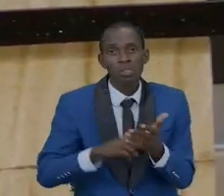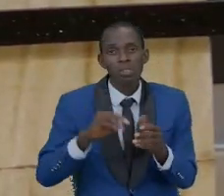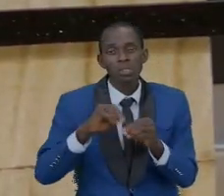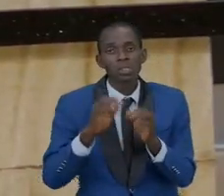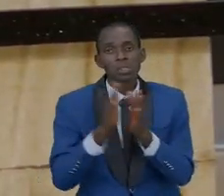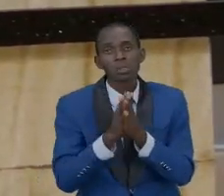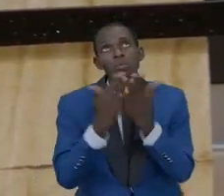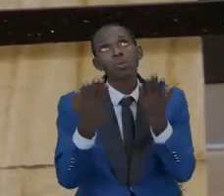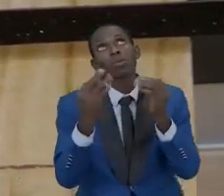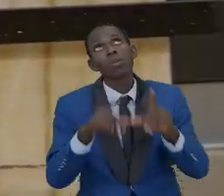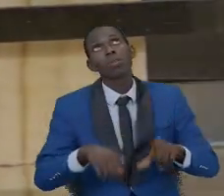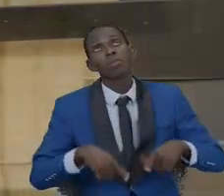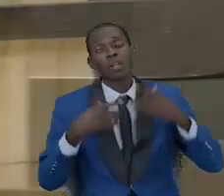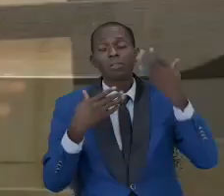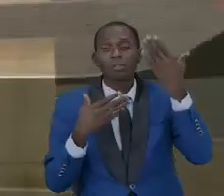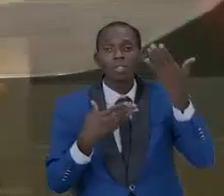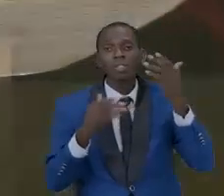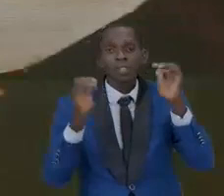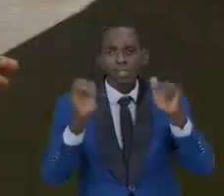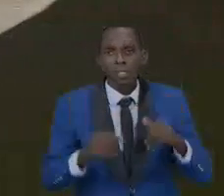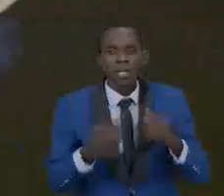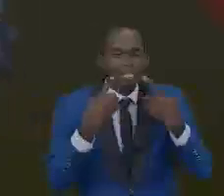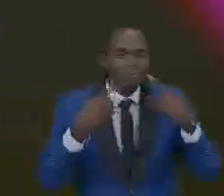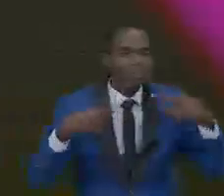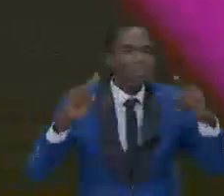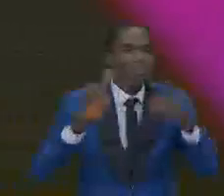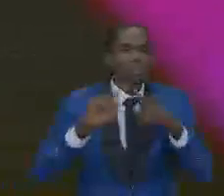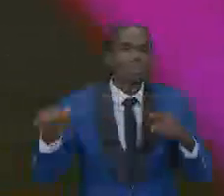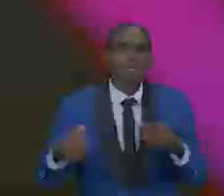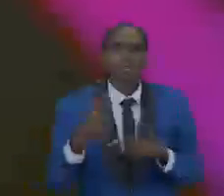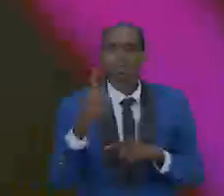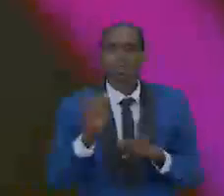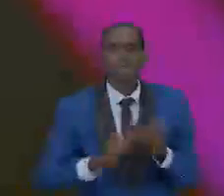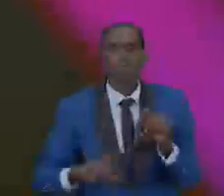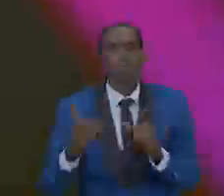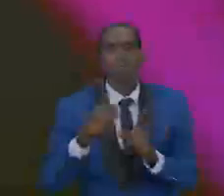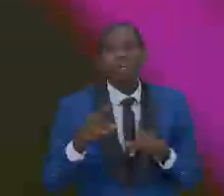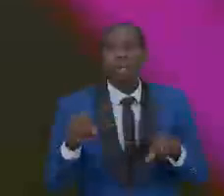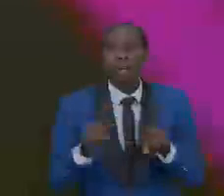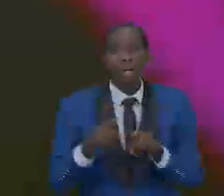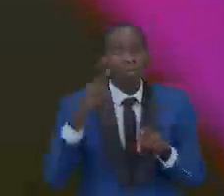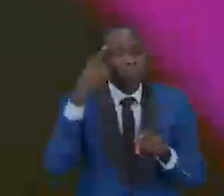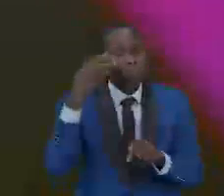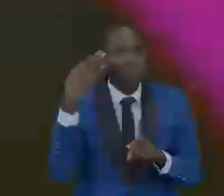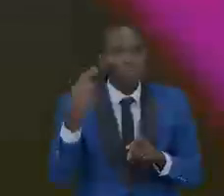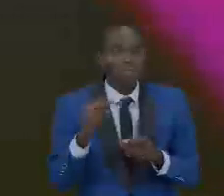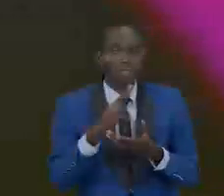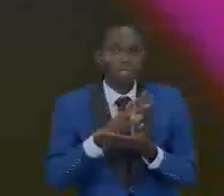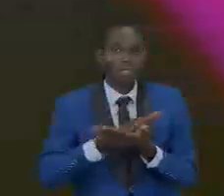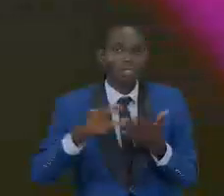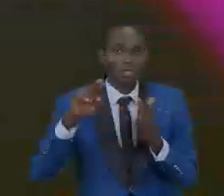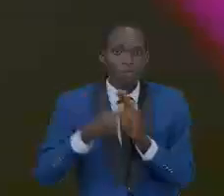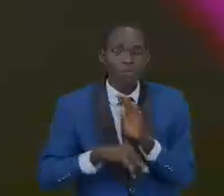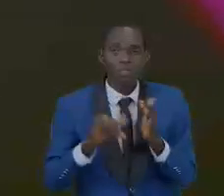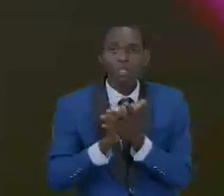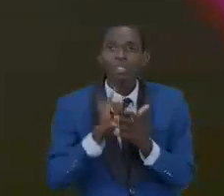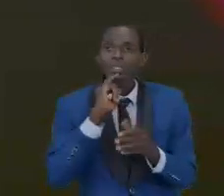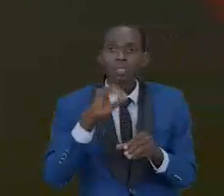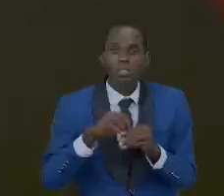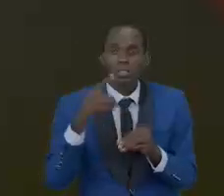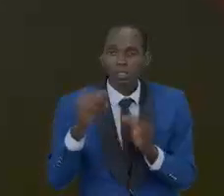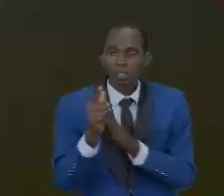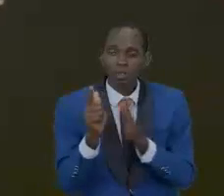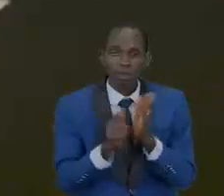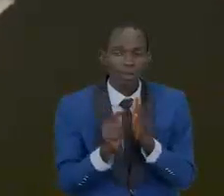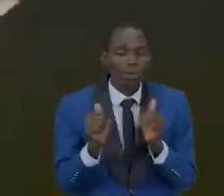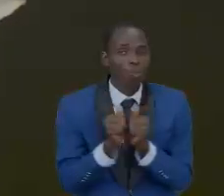The Book of Life he could tell anyone anywhere as to the righteousness which he is in the law blame